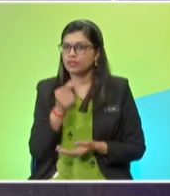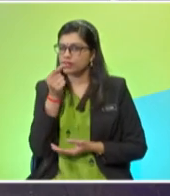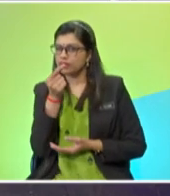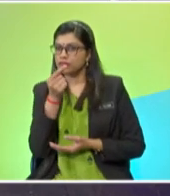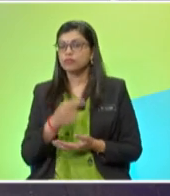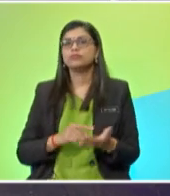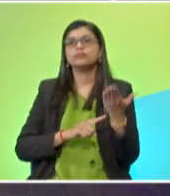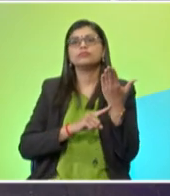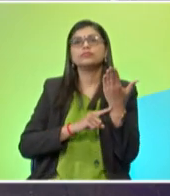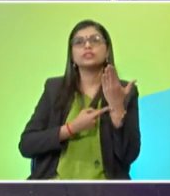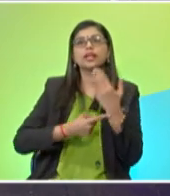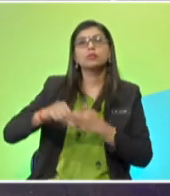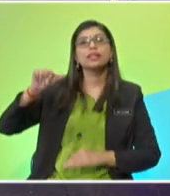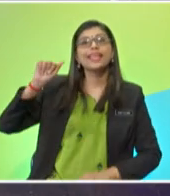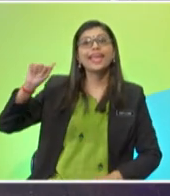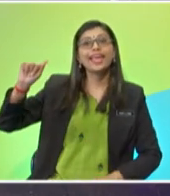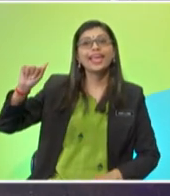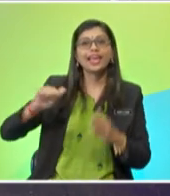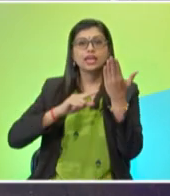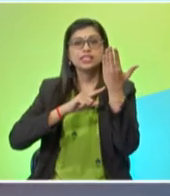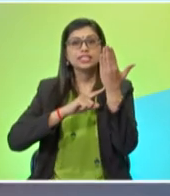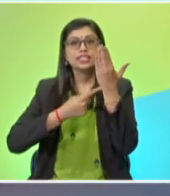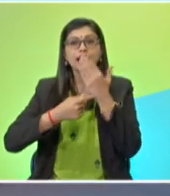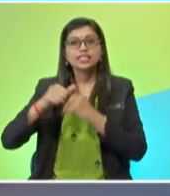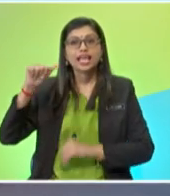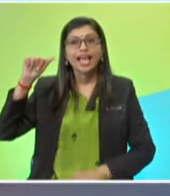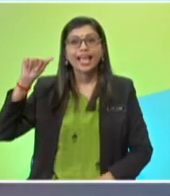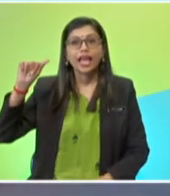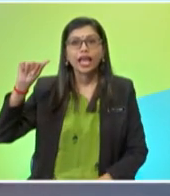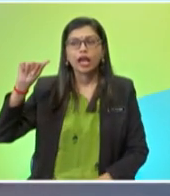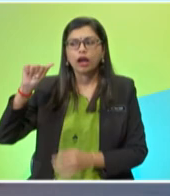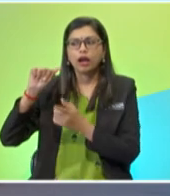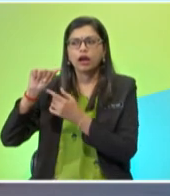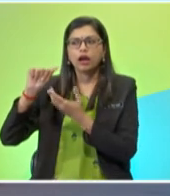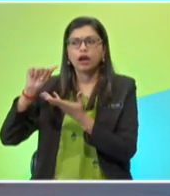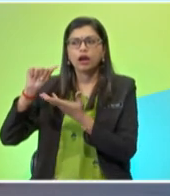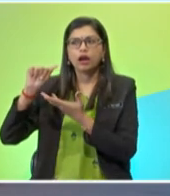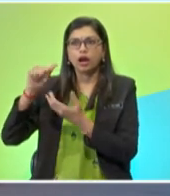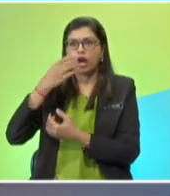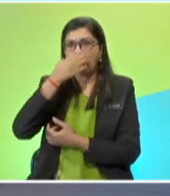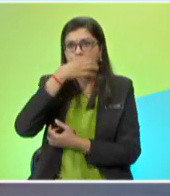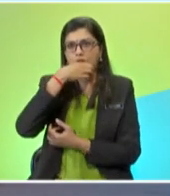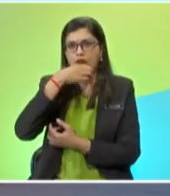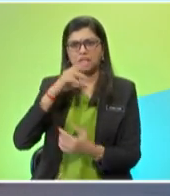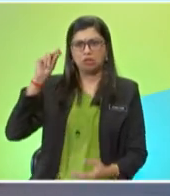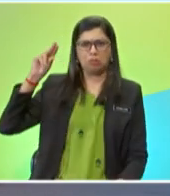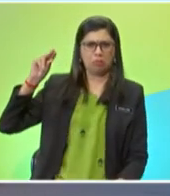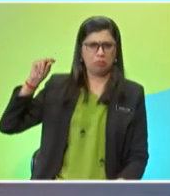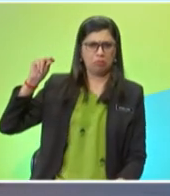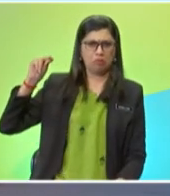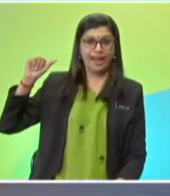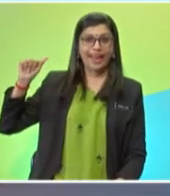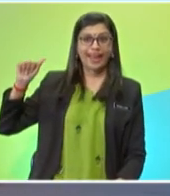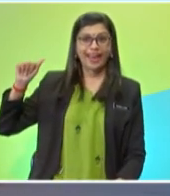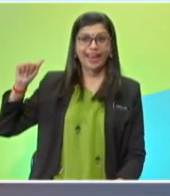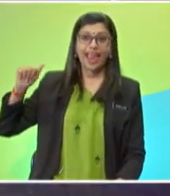with the letter A. It starts with the letter A. It's not an apple. No, no. No, it must be an